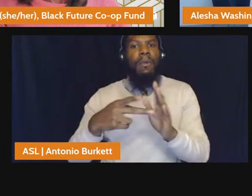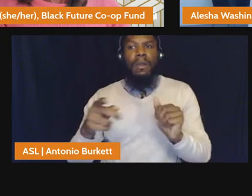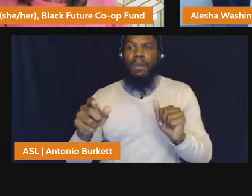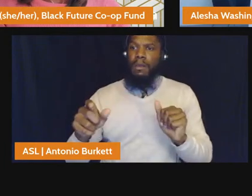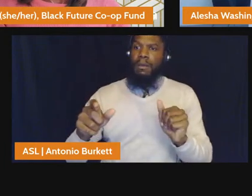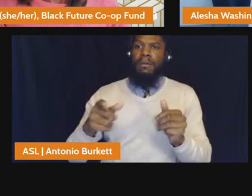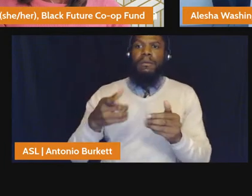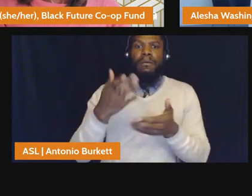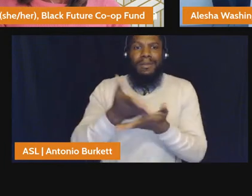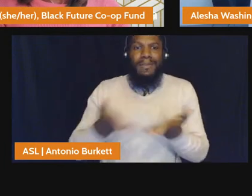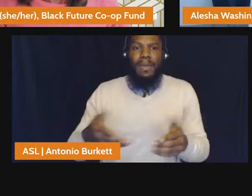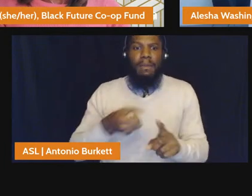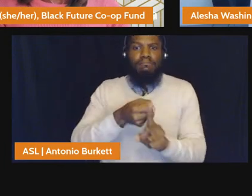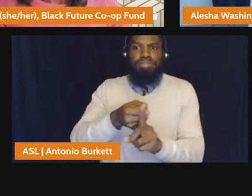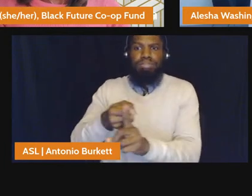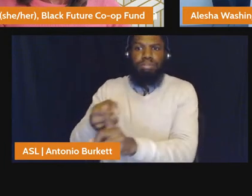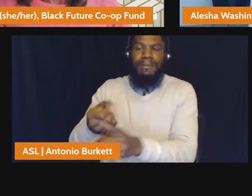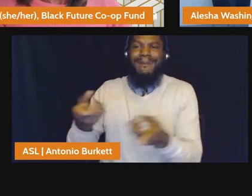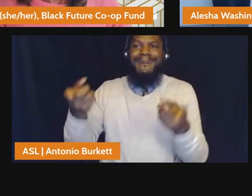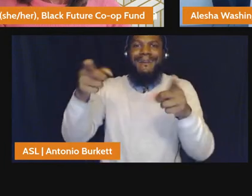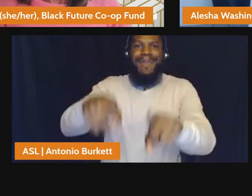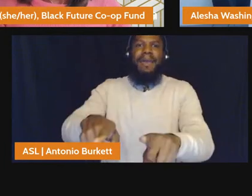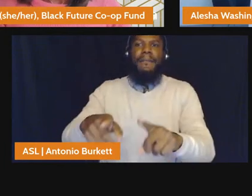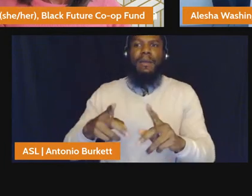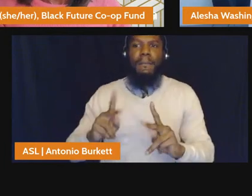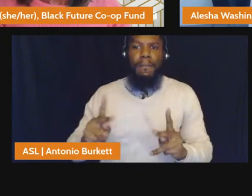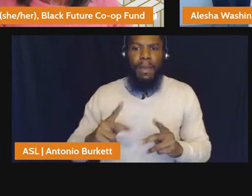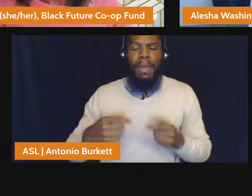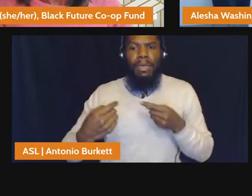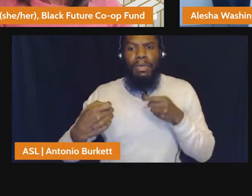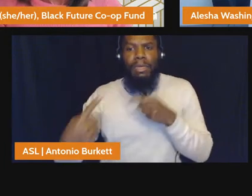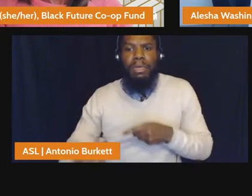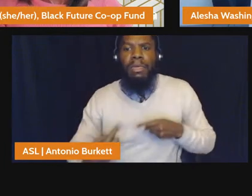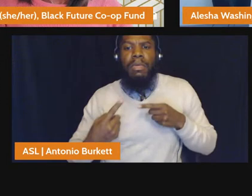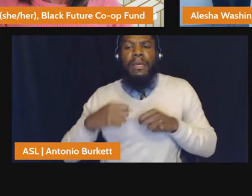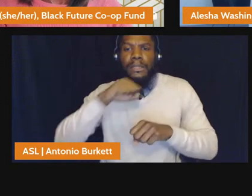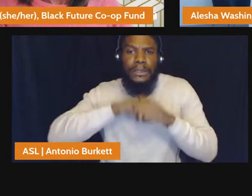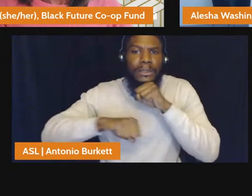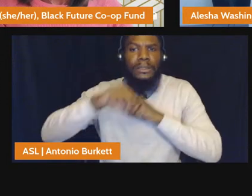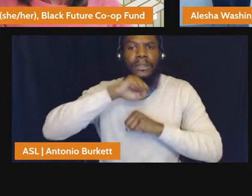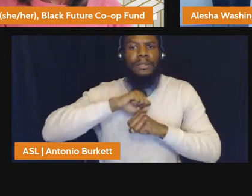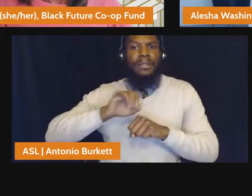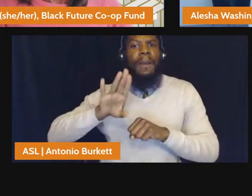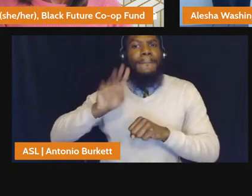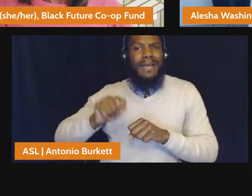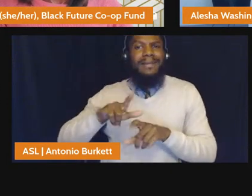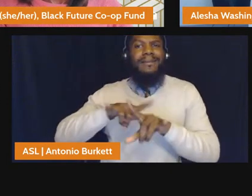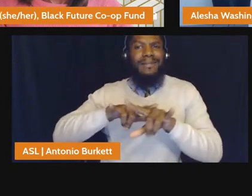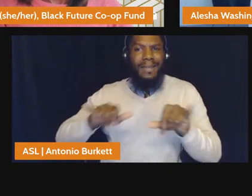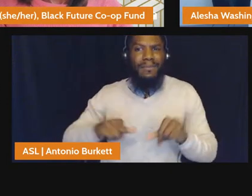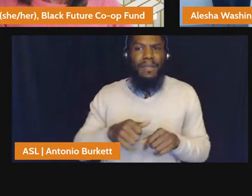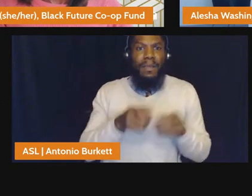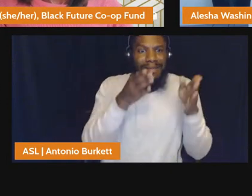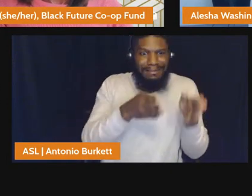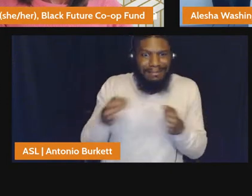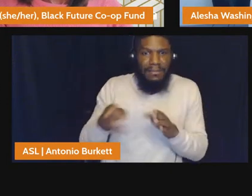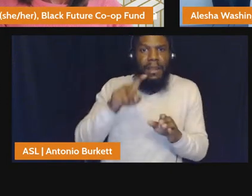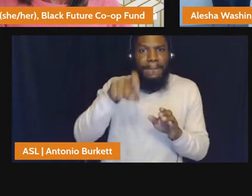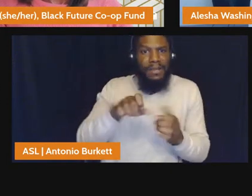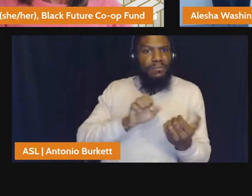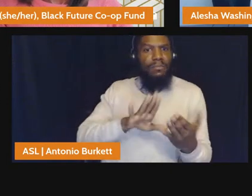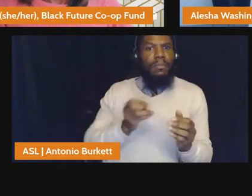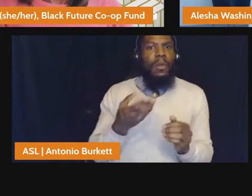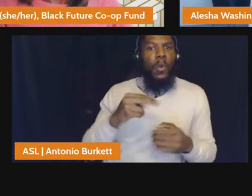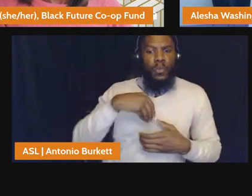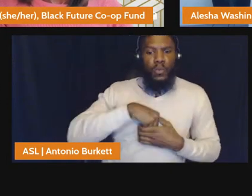just people having difficulties, but people actually needing to address their own racism and their own feelings from people of color. And